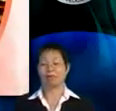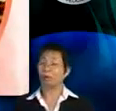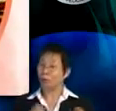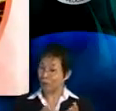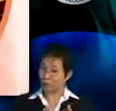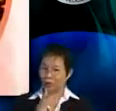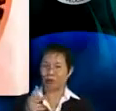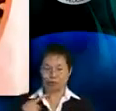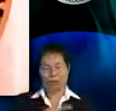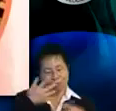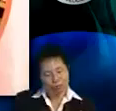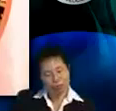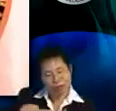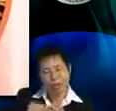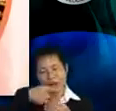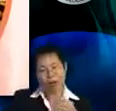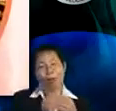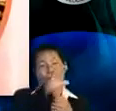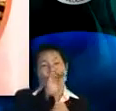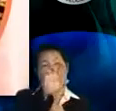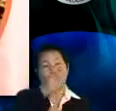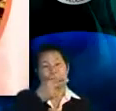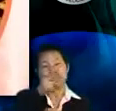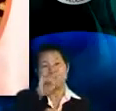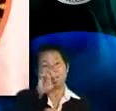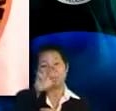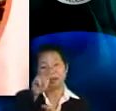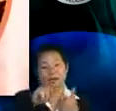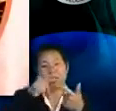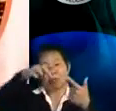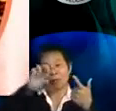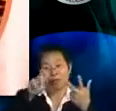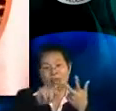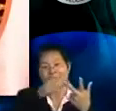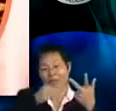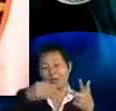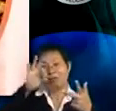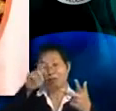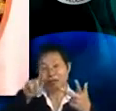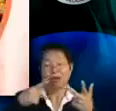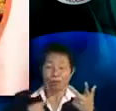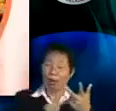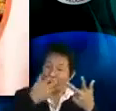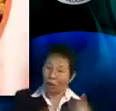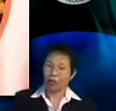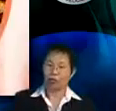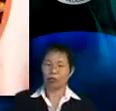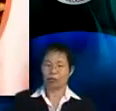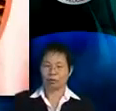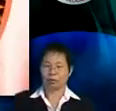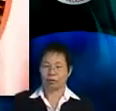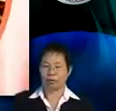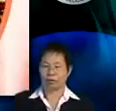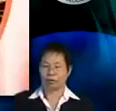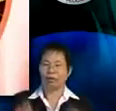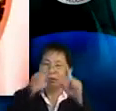Alright, we have discussed on carbohydrates, proteins and fats. We have also done some simple